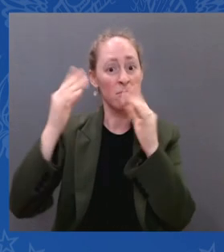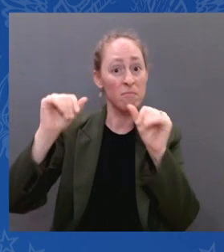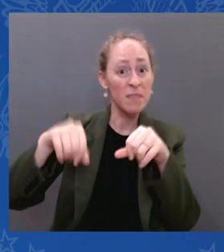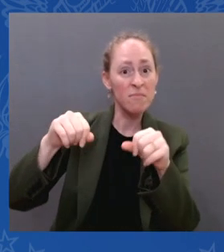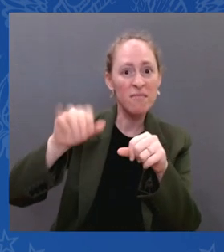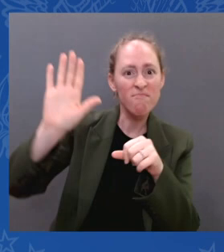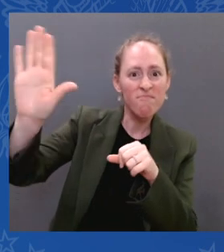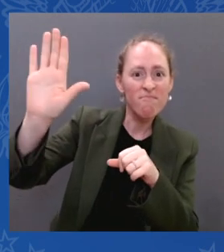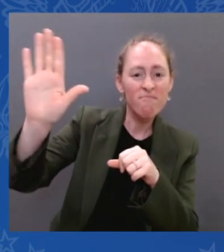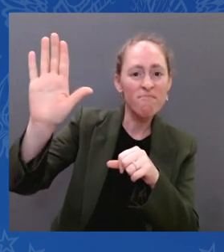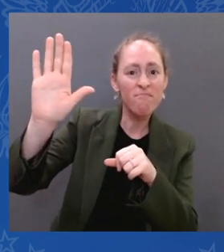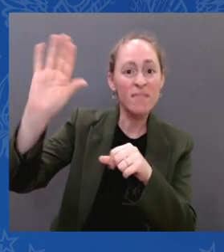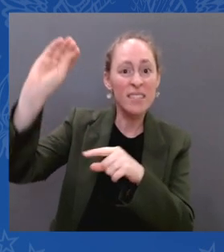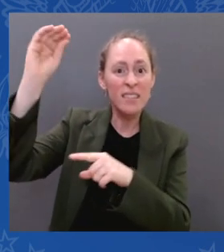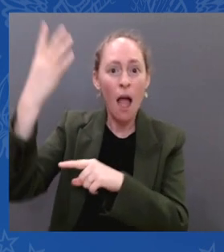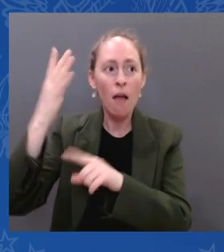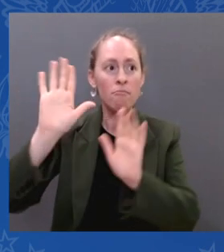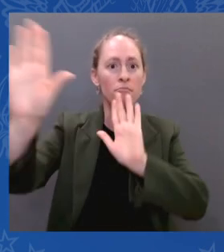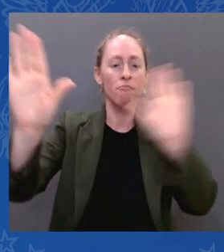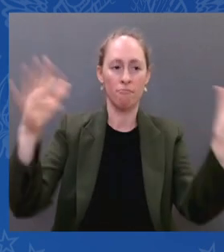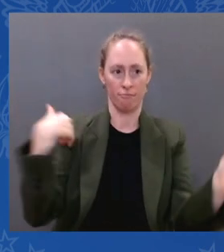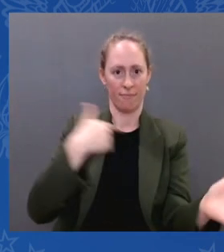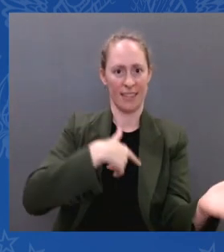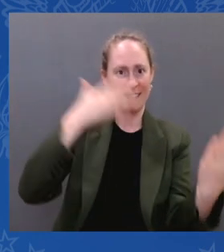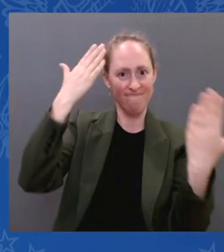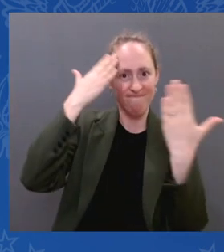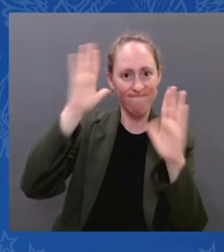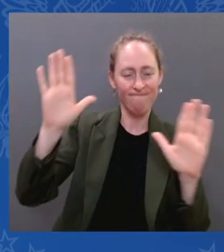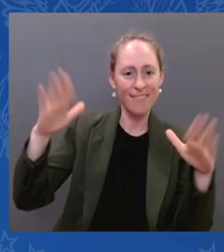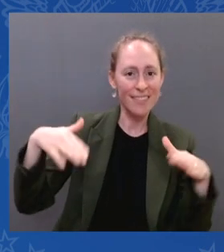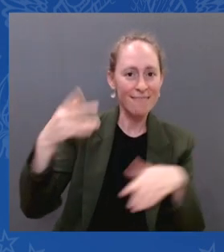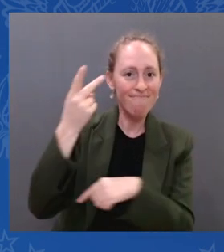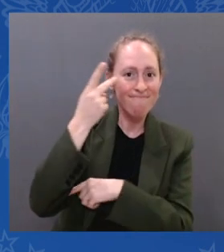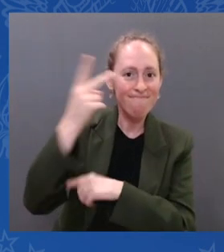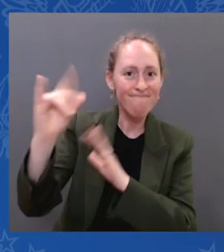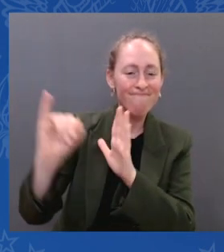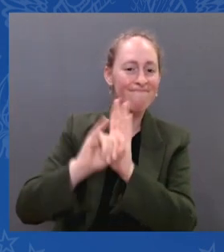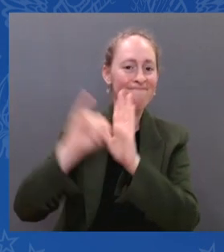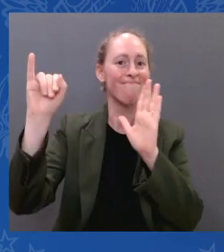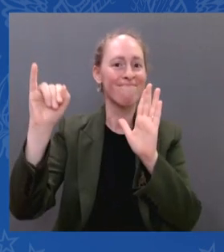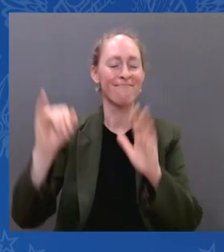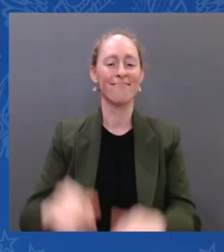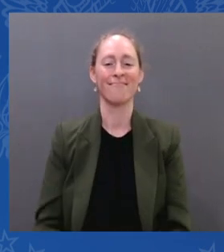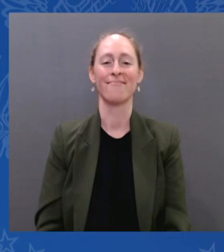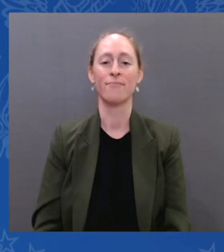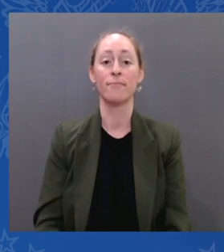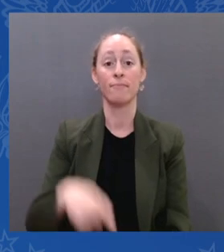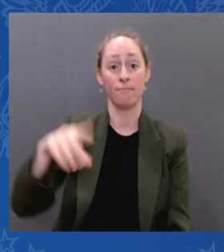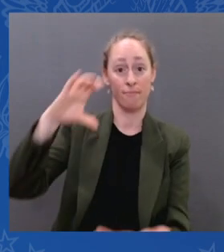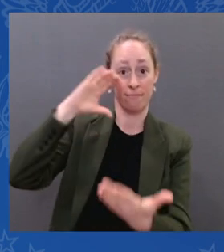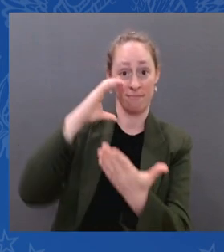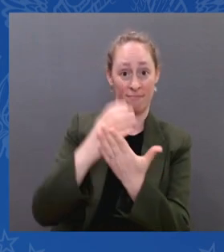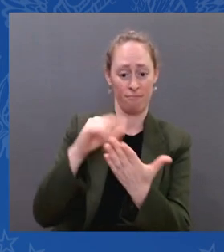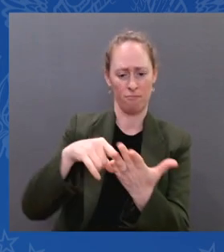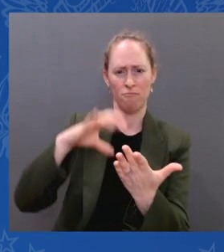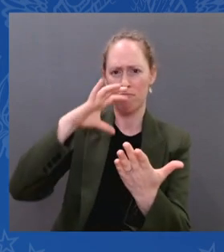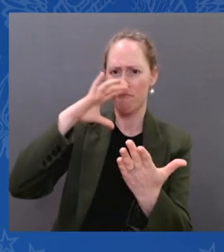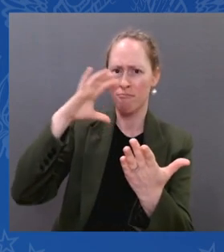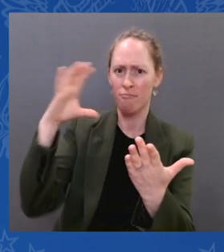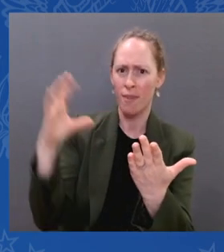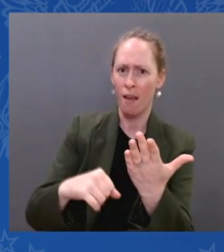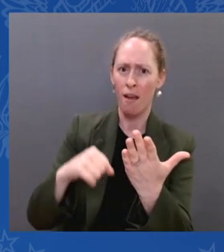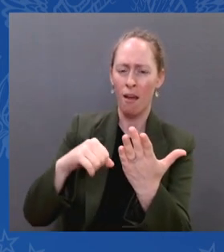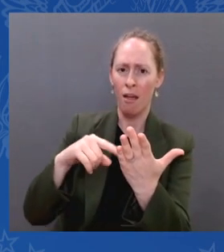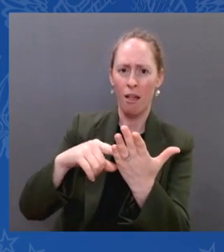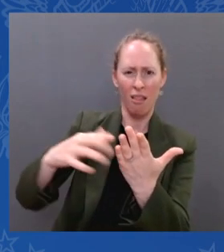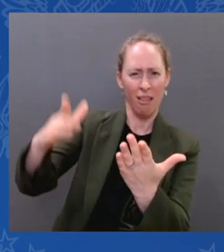13 billion years. Light travels at 186,000 miles per second,